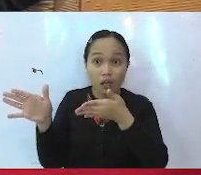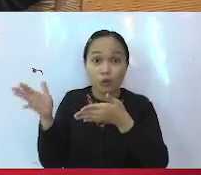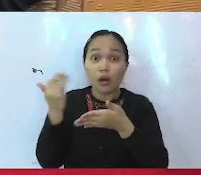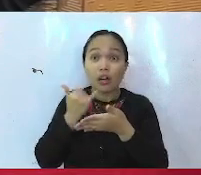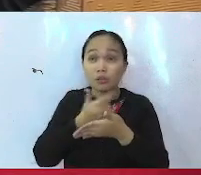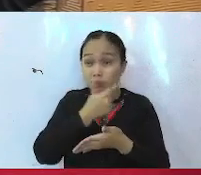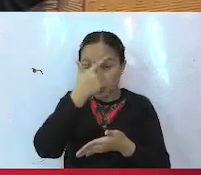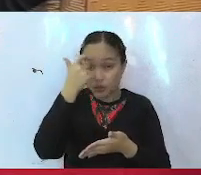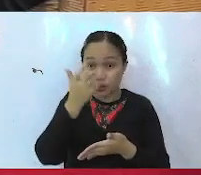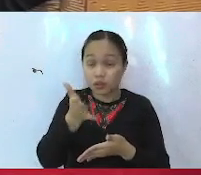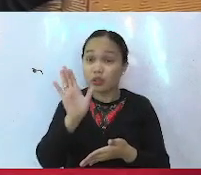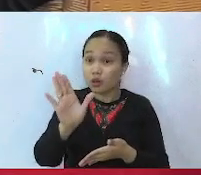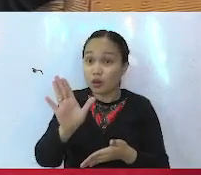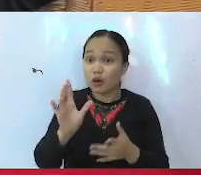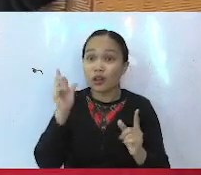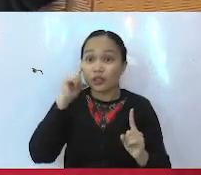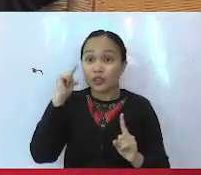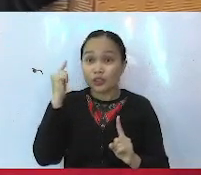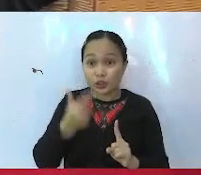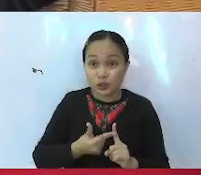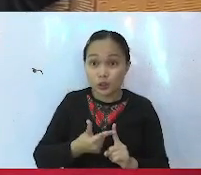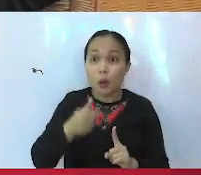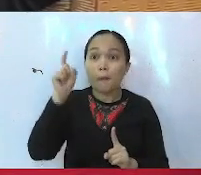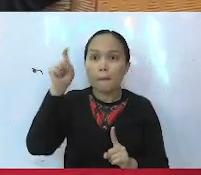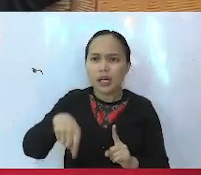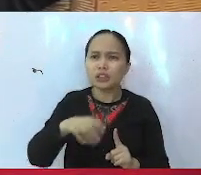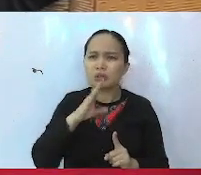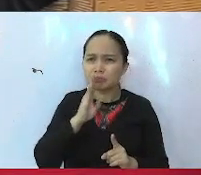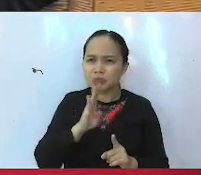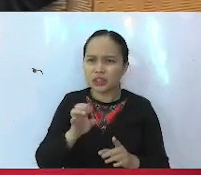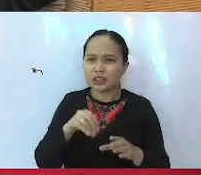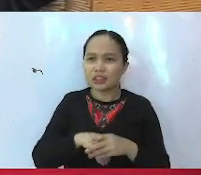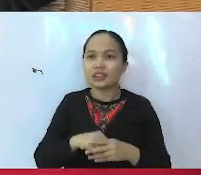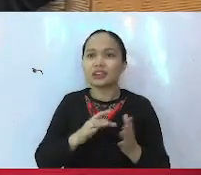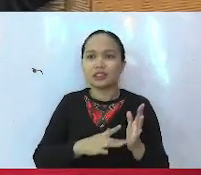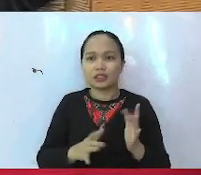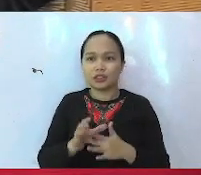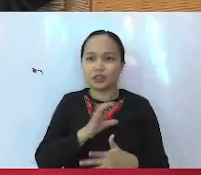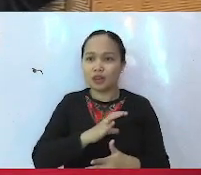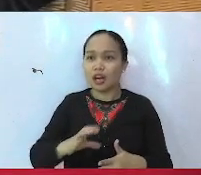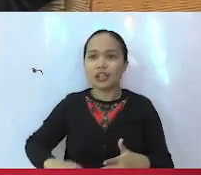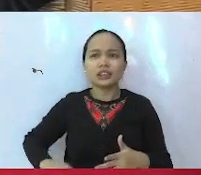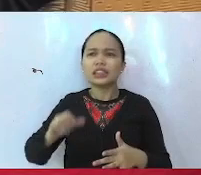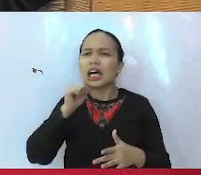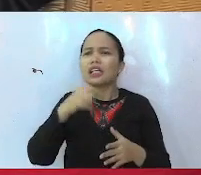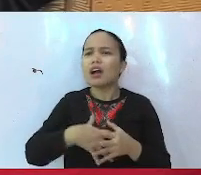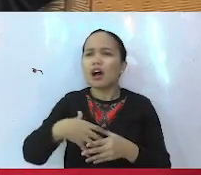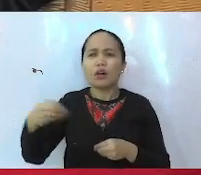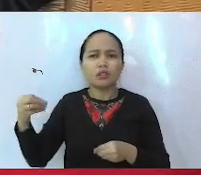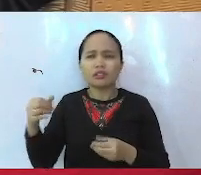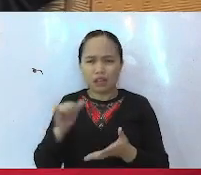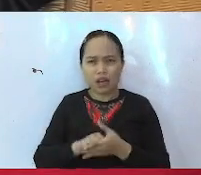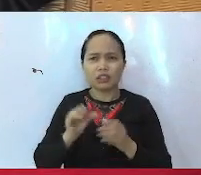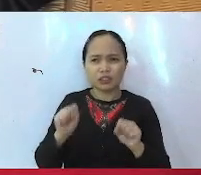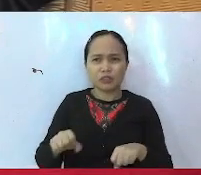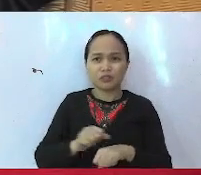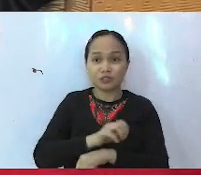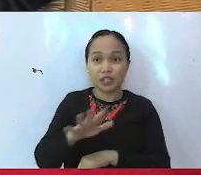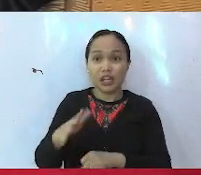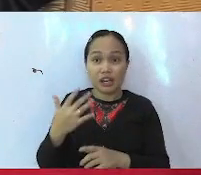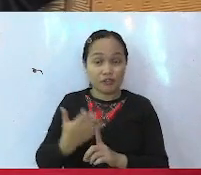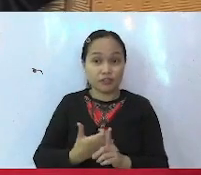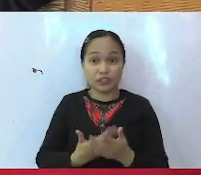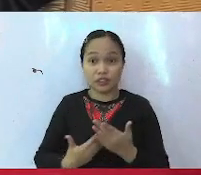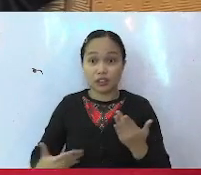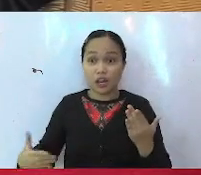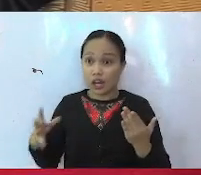goals. By the way, your goals should be in Jesus Christ, amen. Not outside amen. Jesus amen. Christ. That will affect everything. That'll affect the man or the woman